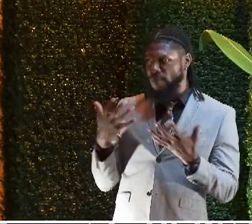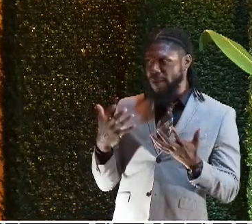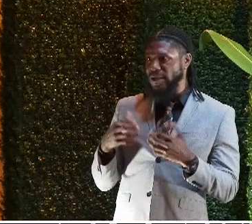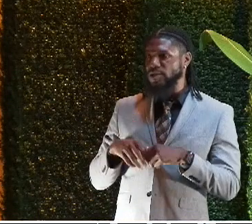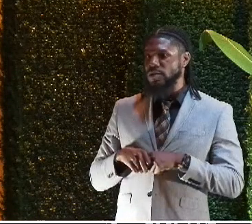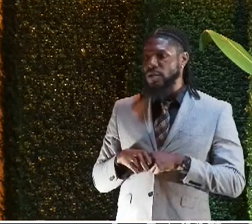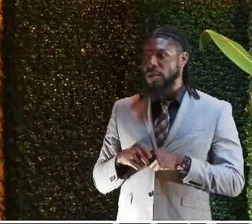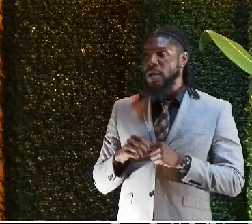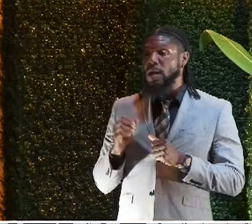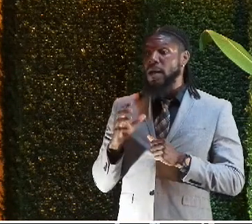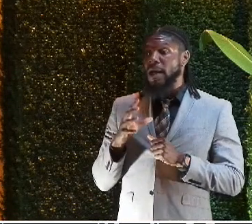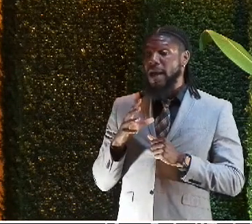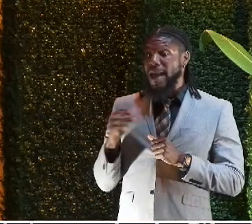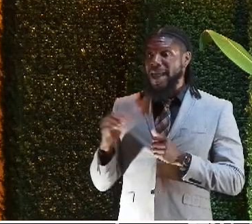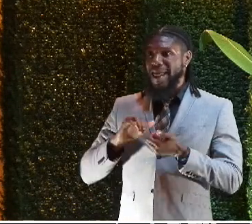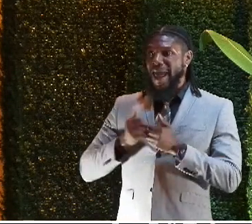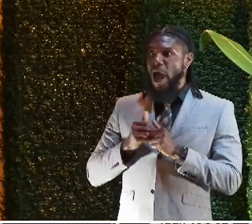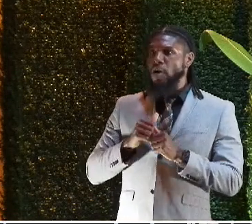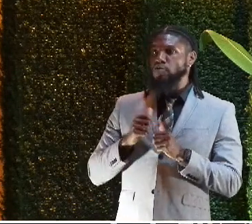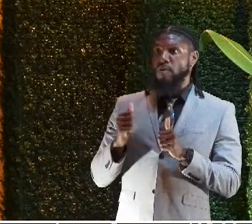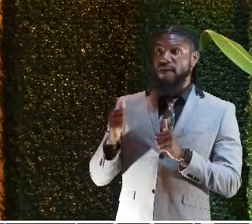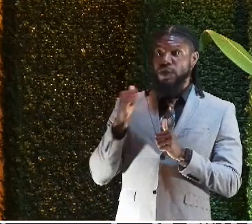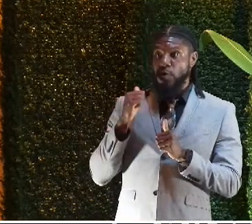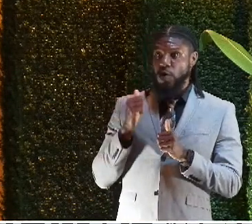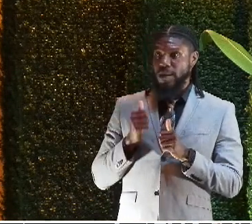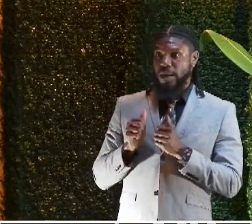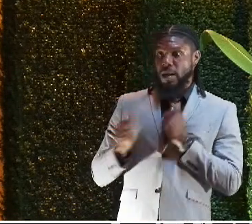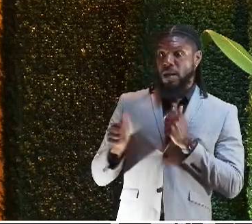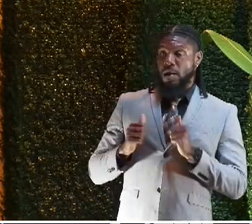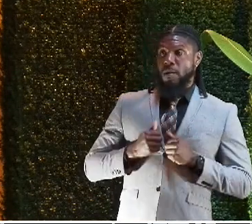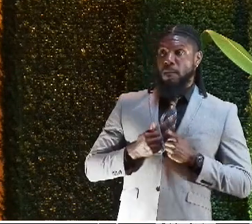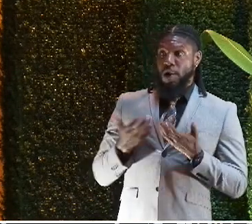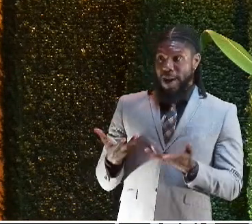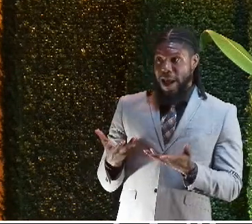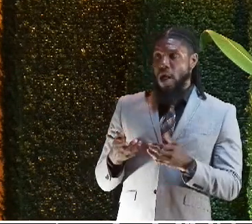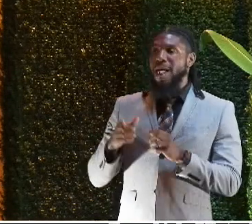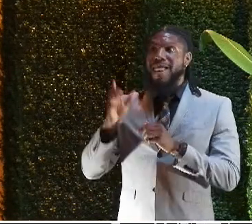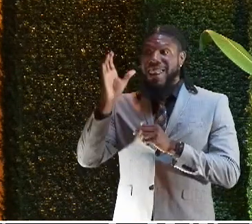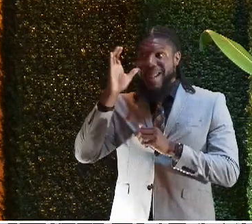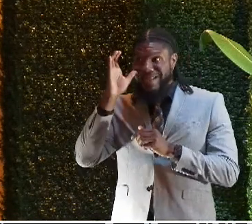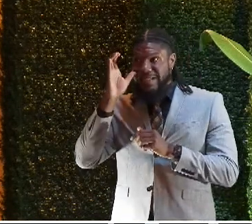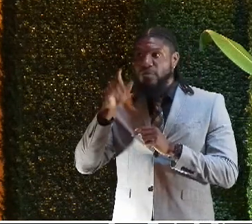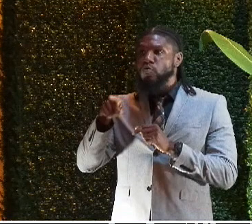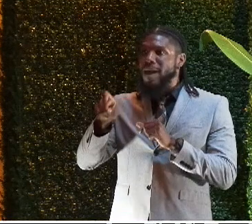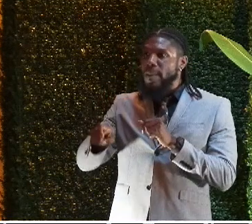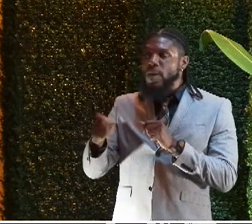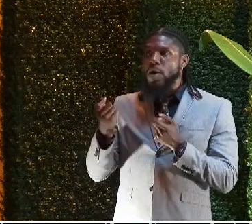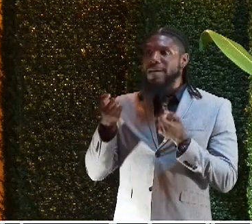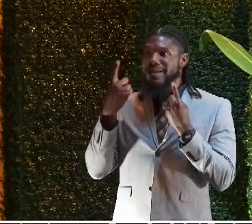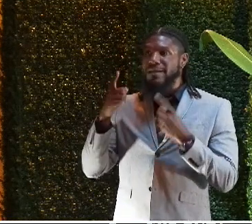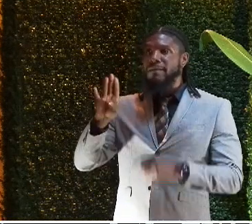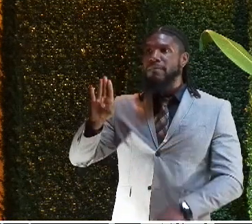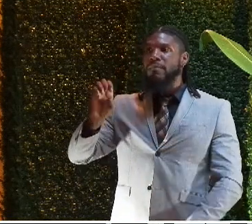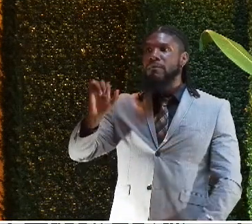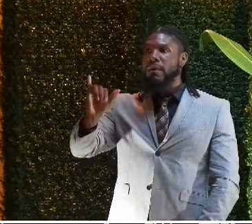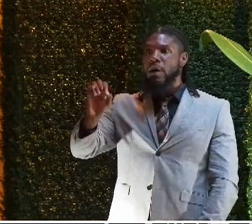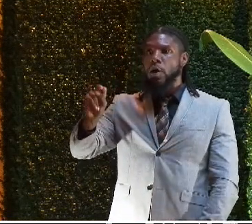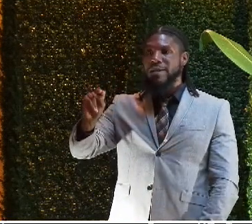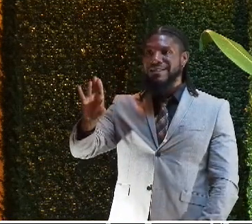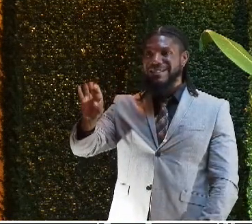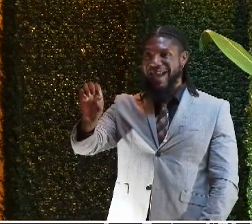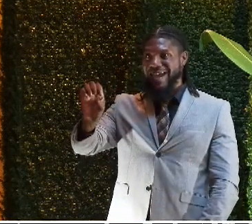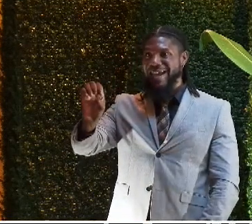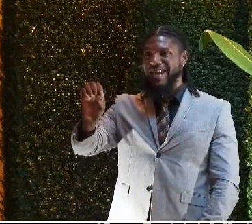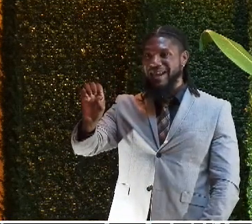And then how not to burn out? Listen, you gotta understand that Beyonce,